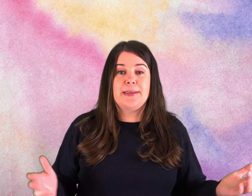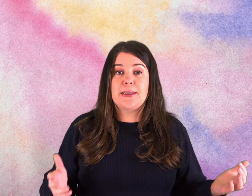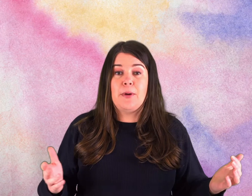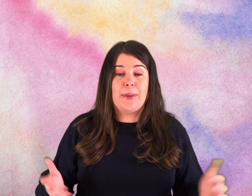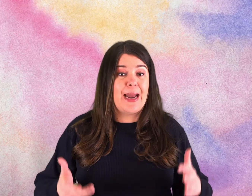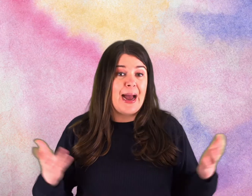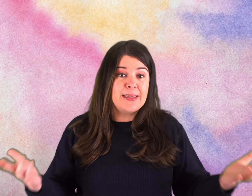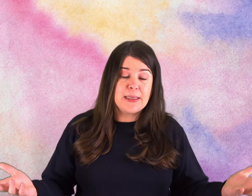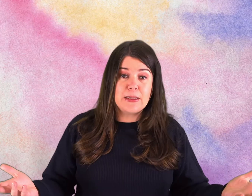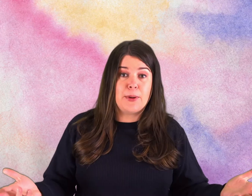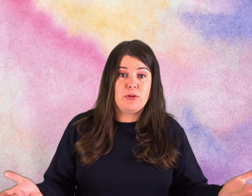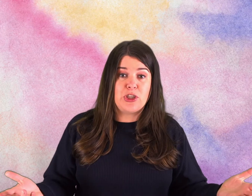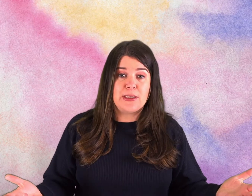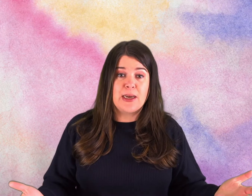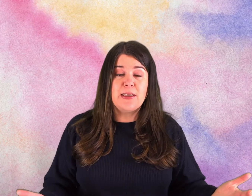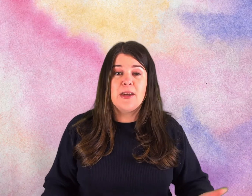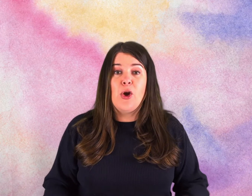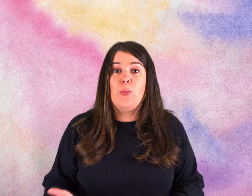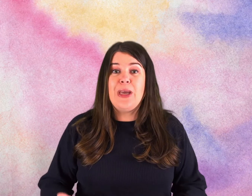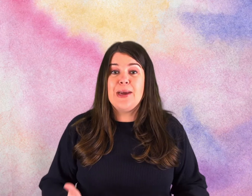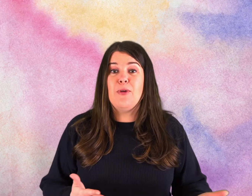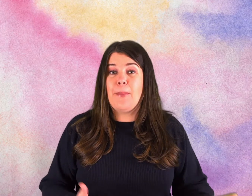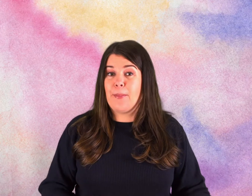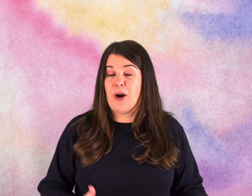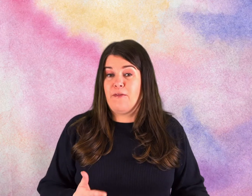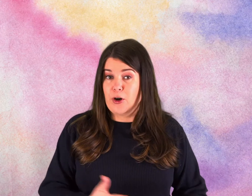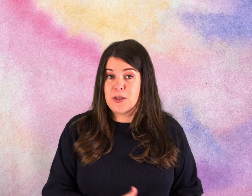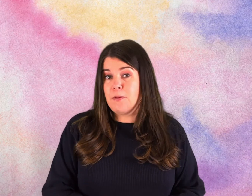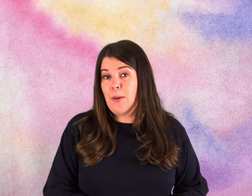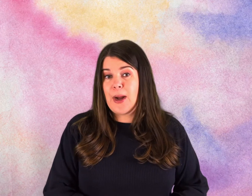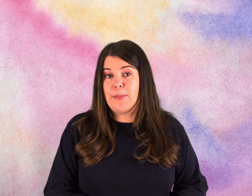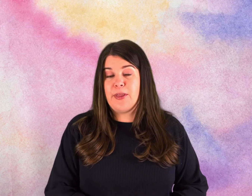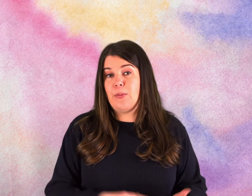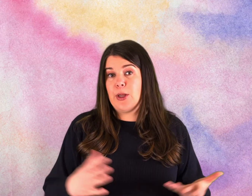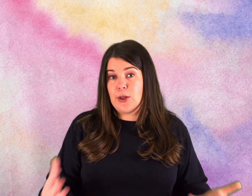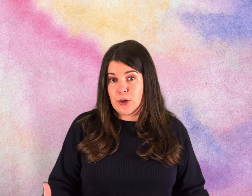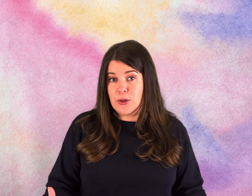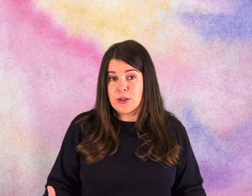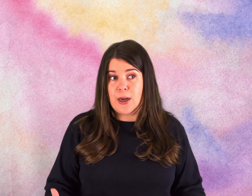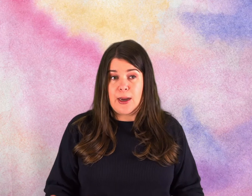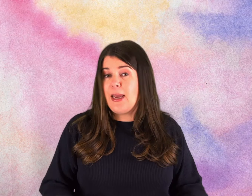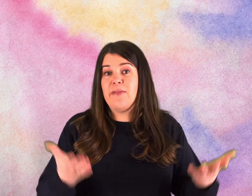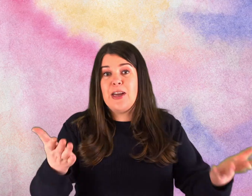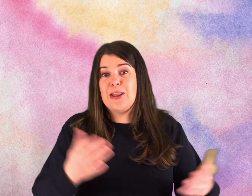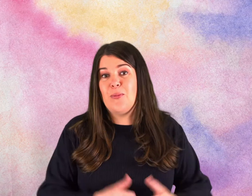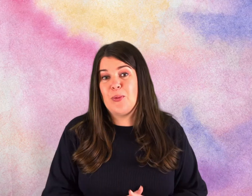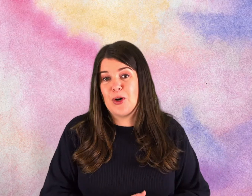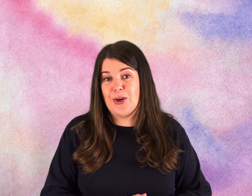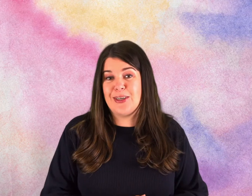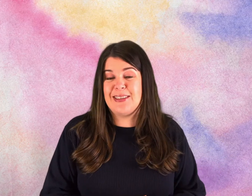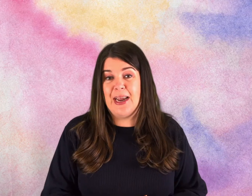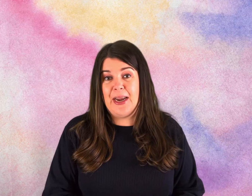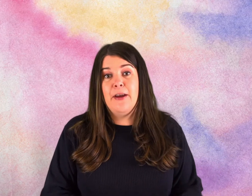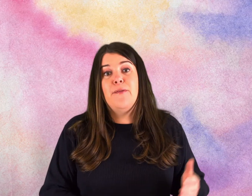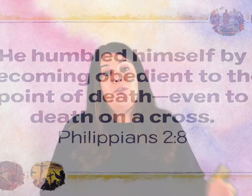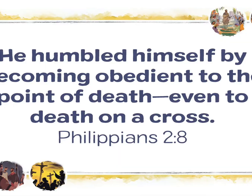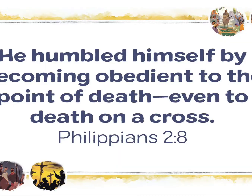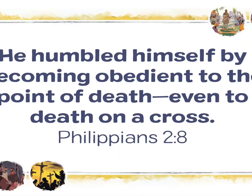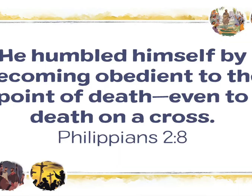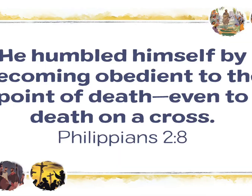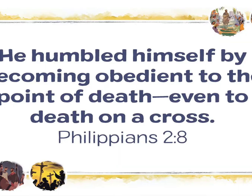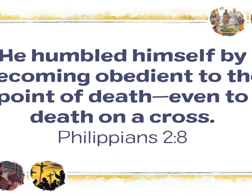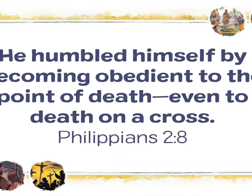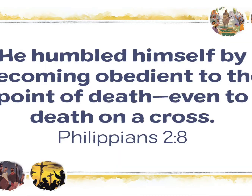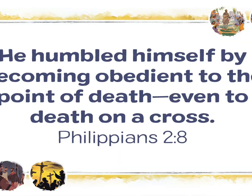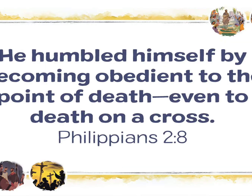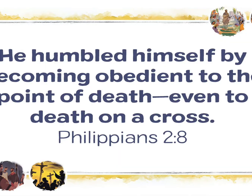something and someone might ask us about Jesus, we can remember a verse from our Bible that we learned, even like the one we're learning today.